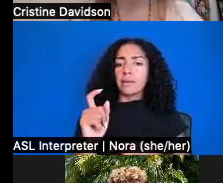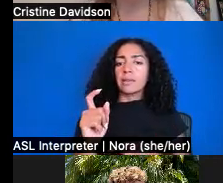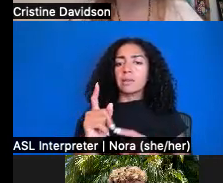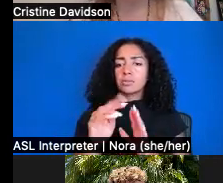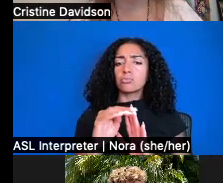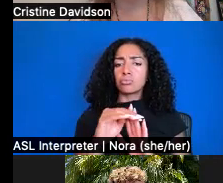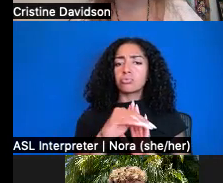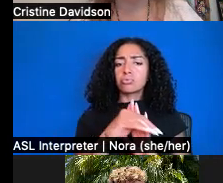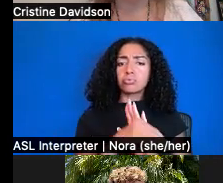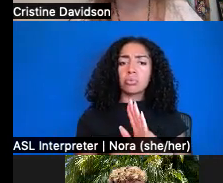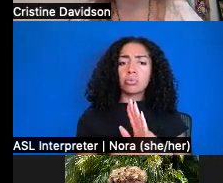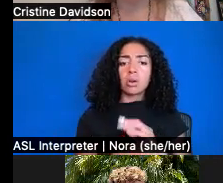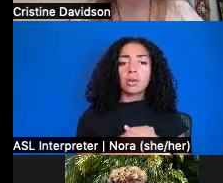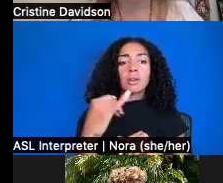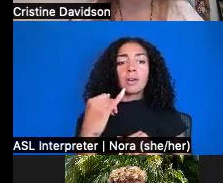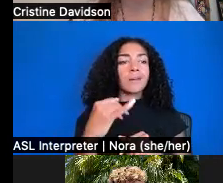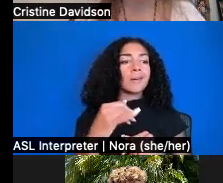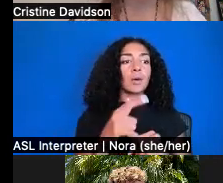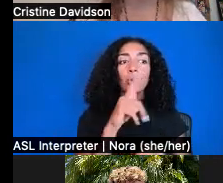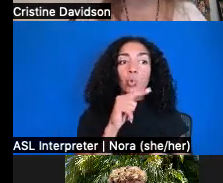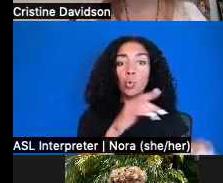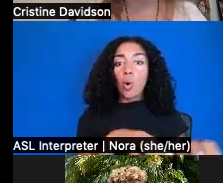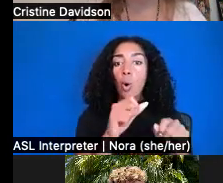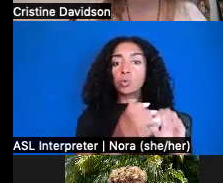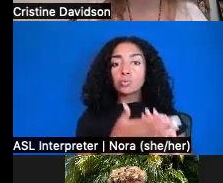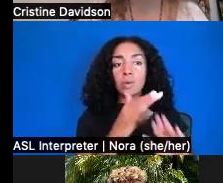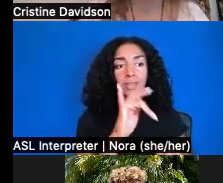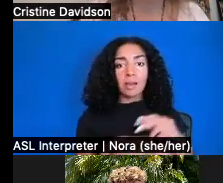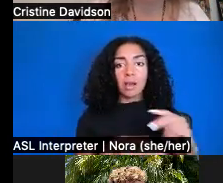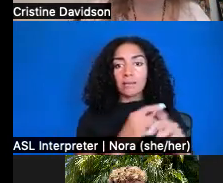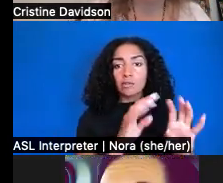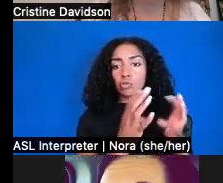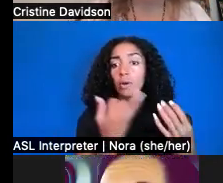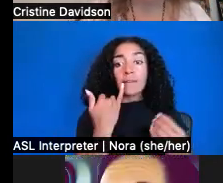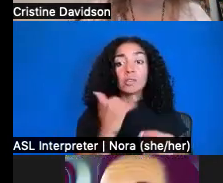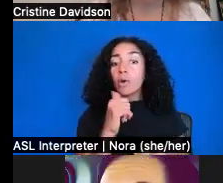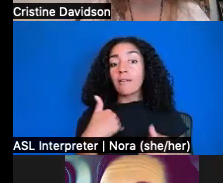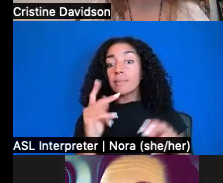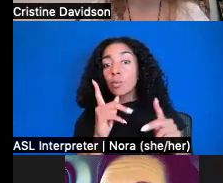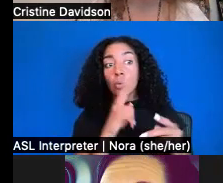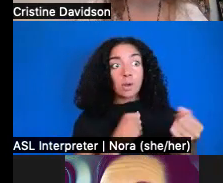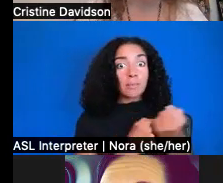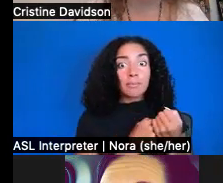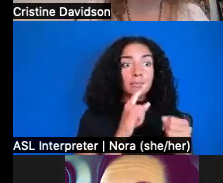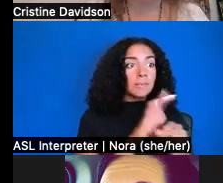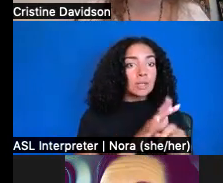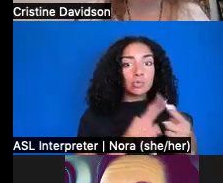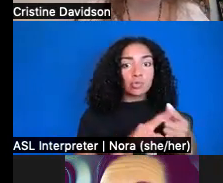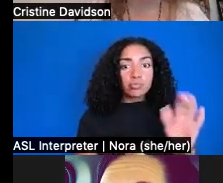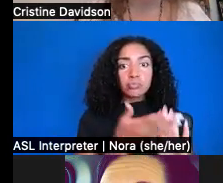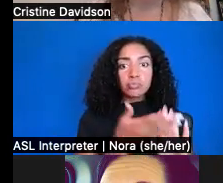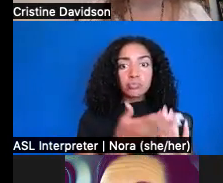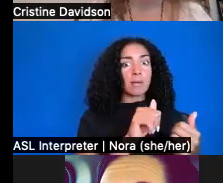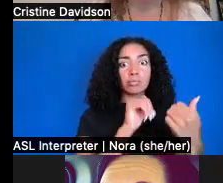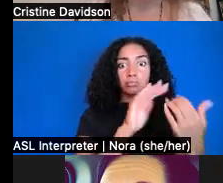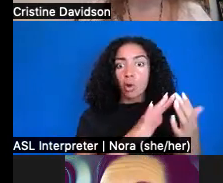have a group of committed people to keep maintaining it and keep deepening the practices around it, it can be, the window is too